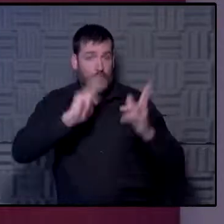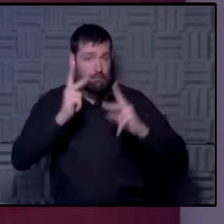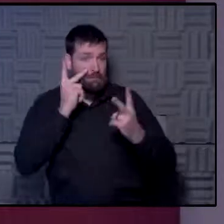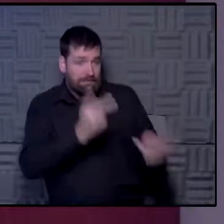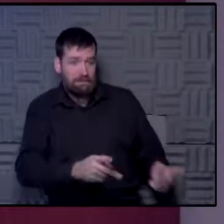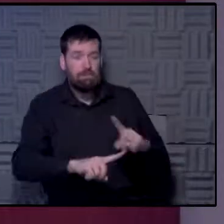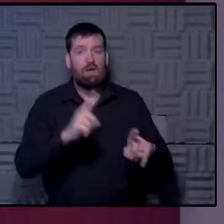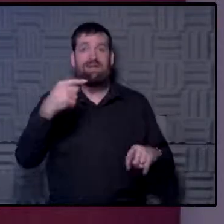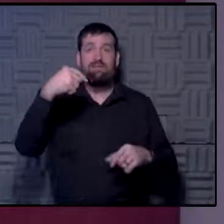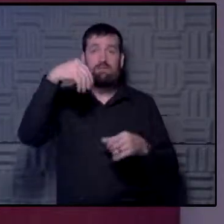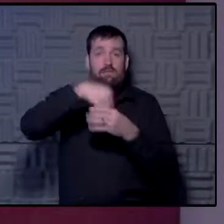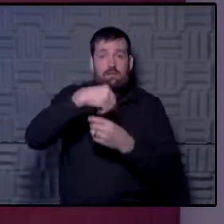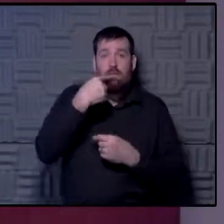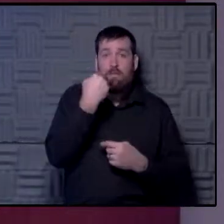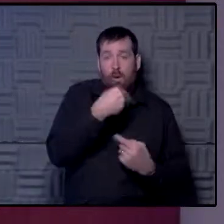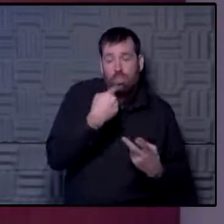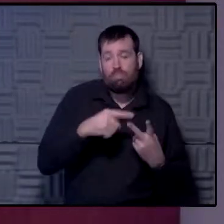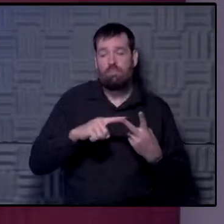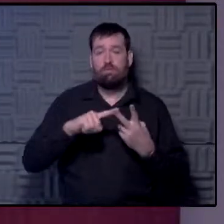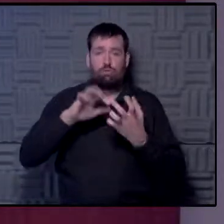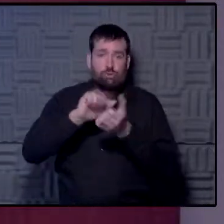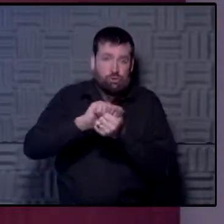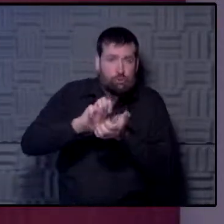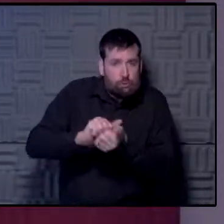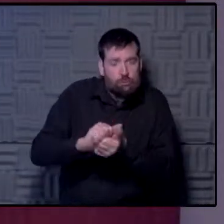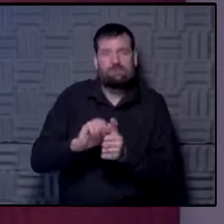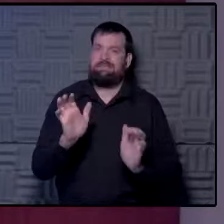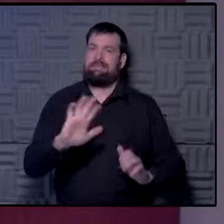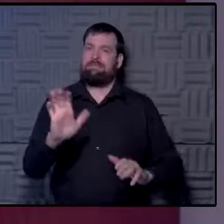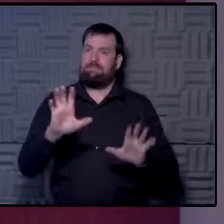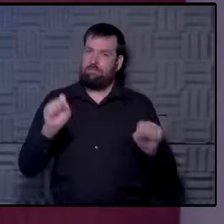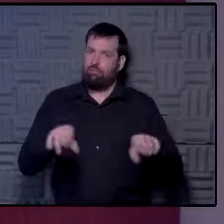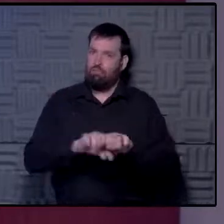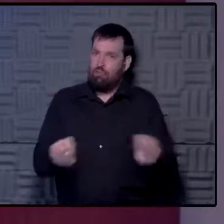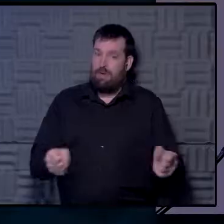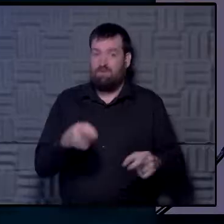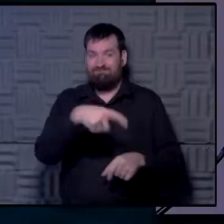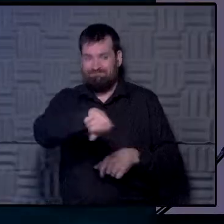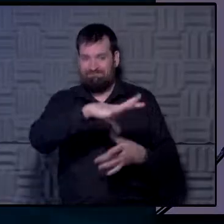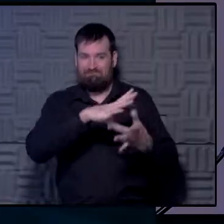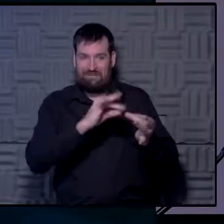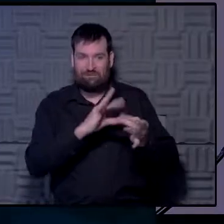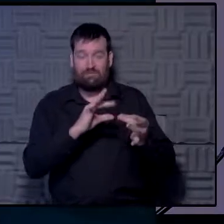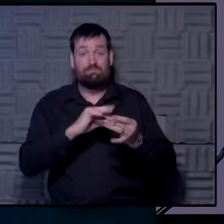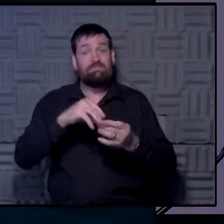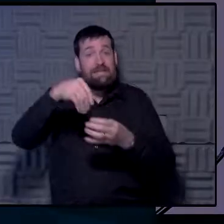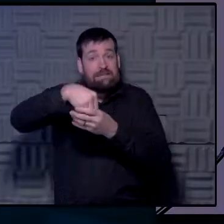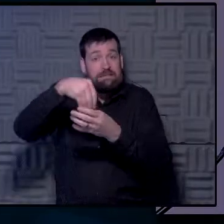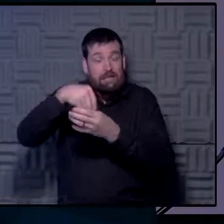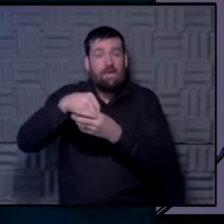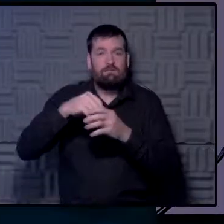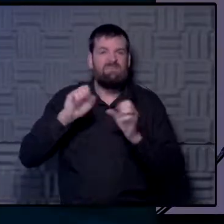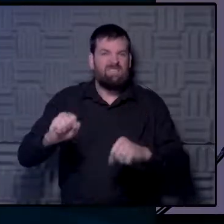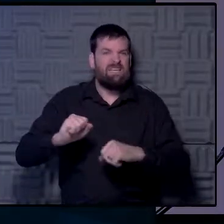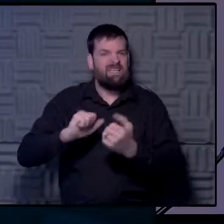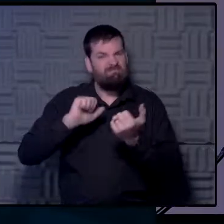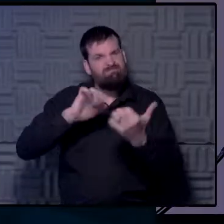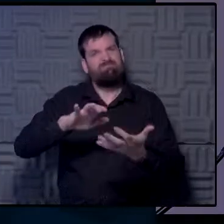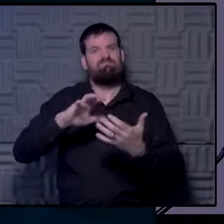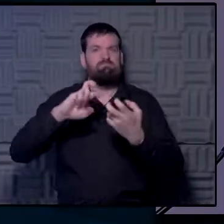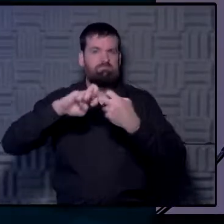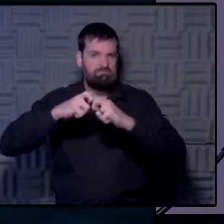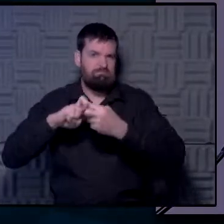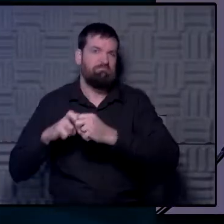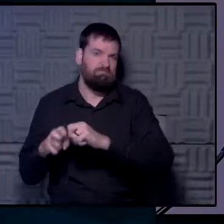in their mouths or chew on them because they could break open. And as they said, the contents can be irritating to their mouth or